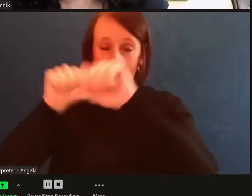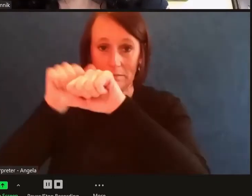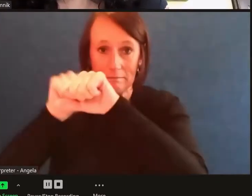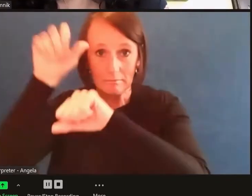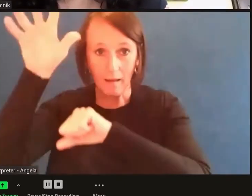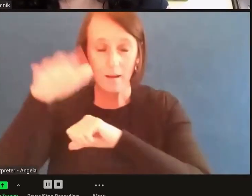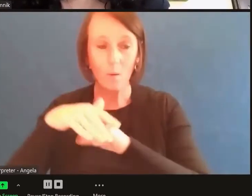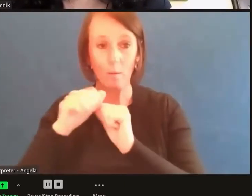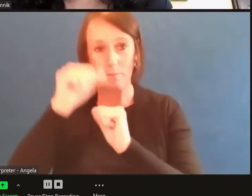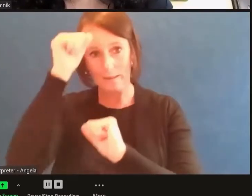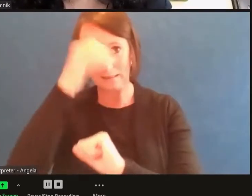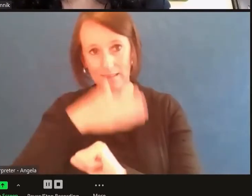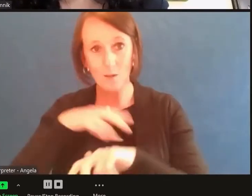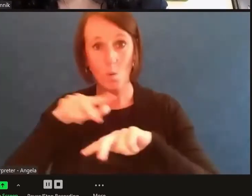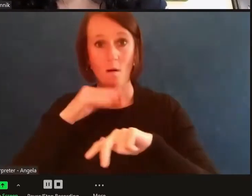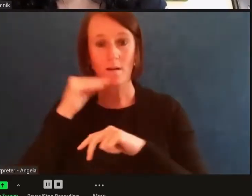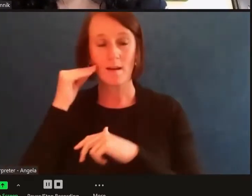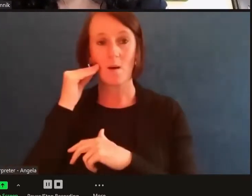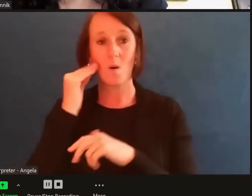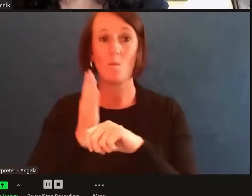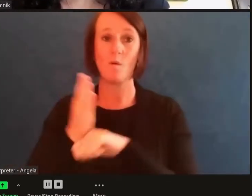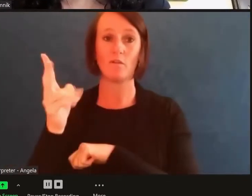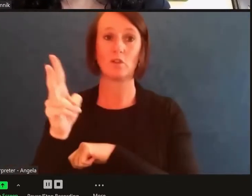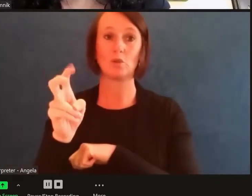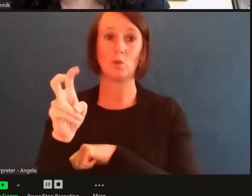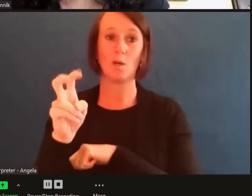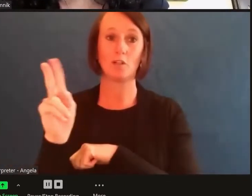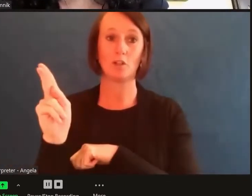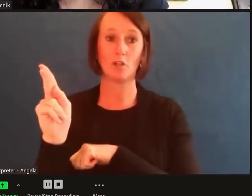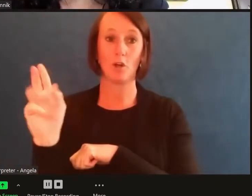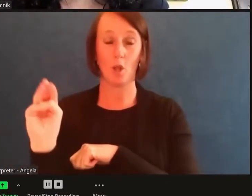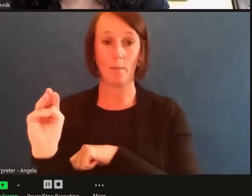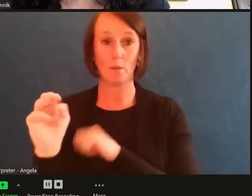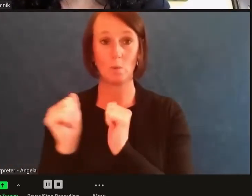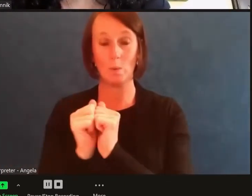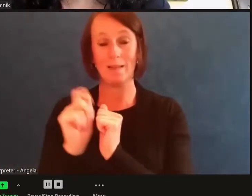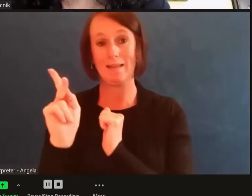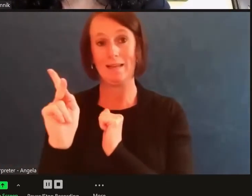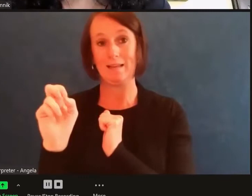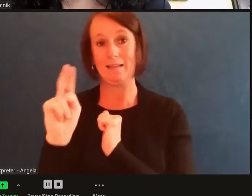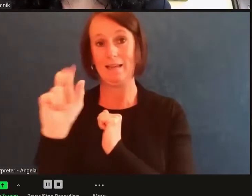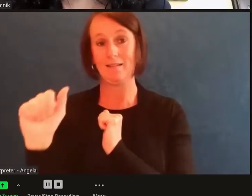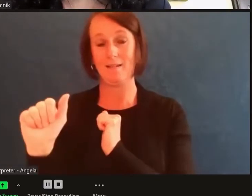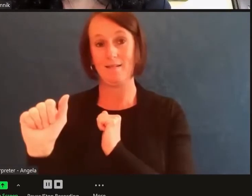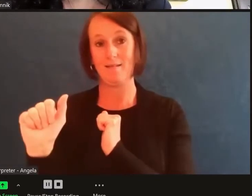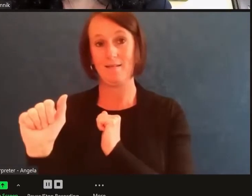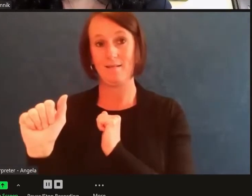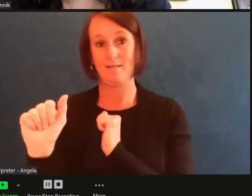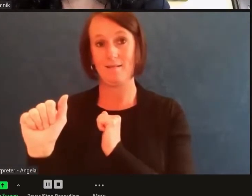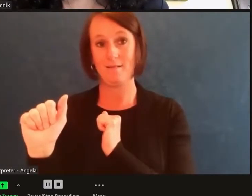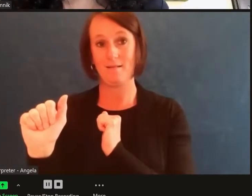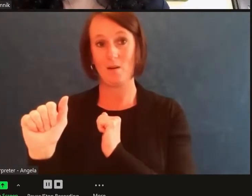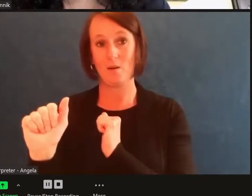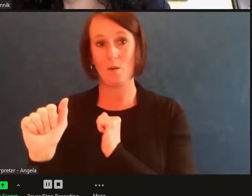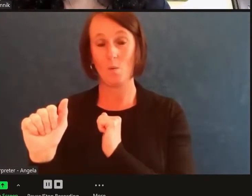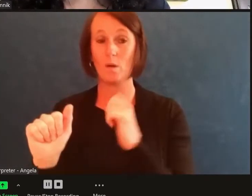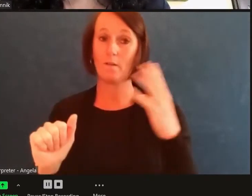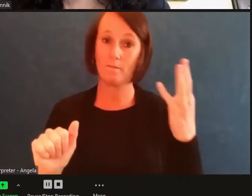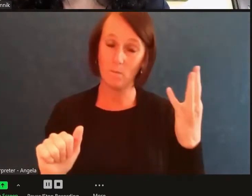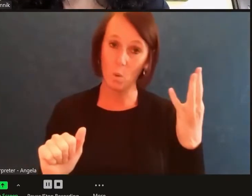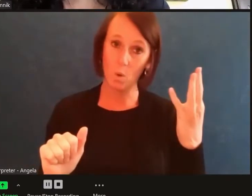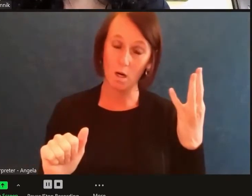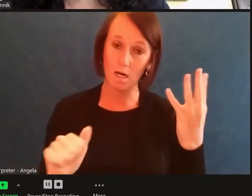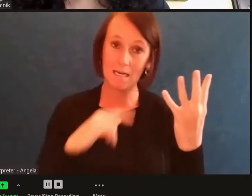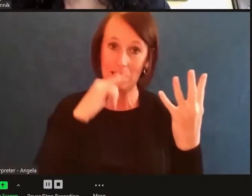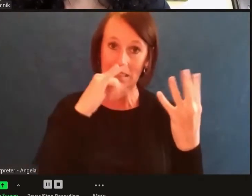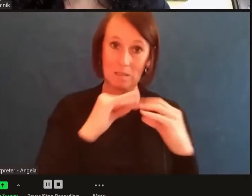For Walking Home, I did over 200 kilometers in Kenya with 4 young Canadians, 4 of my orphans, and 2 special forces policemen